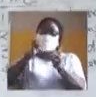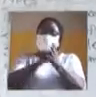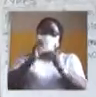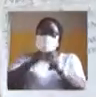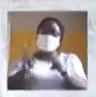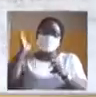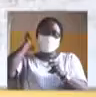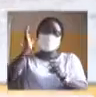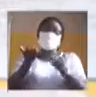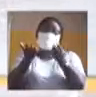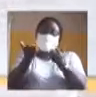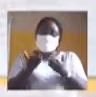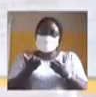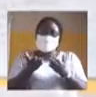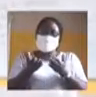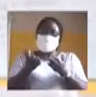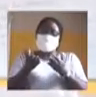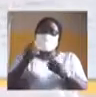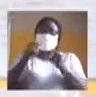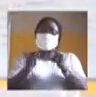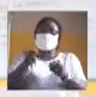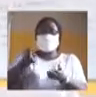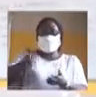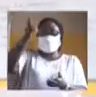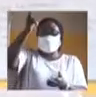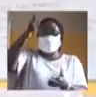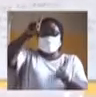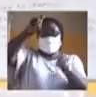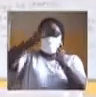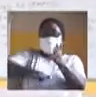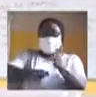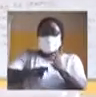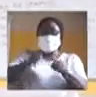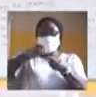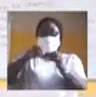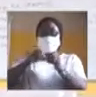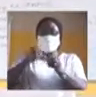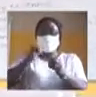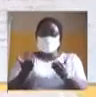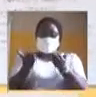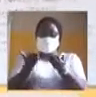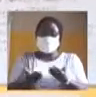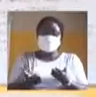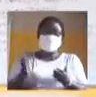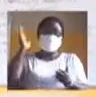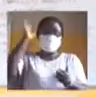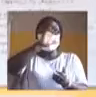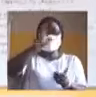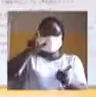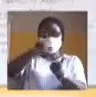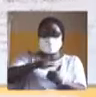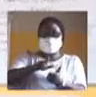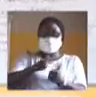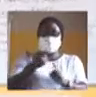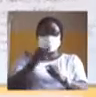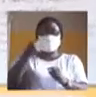Derived demand is the type of demand which occurs as a result of demand for other